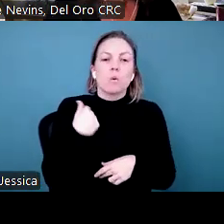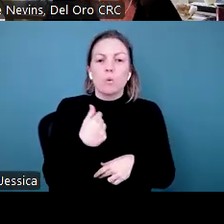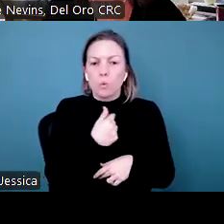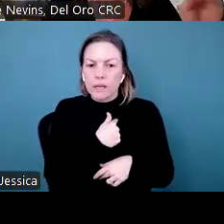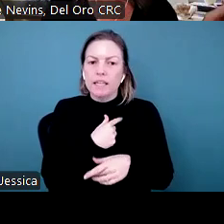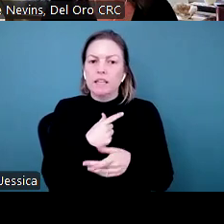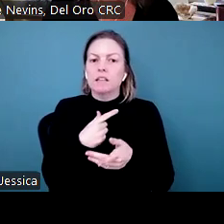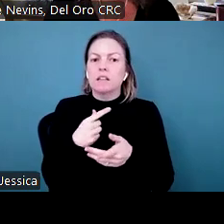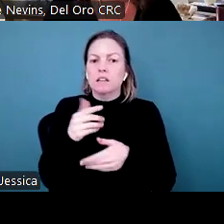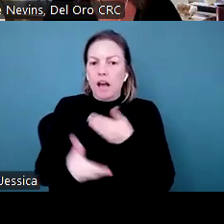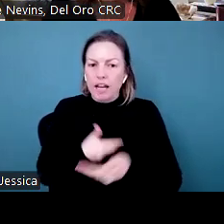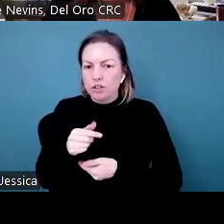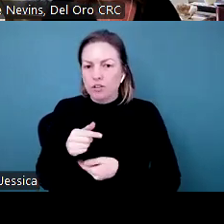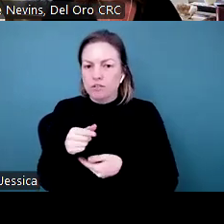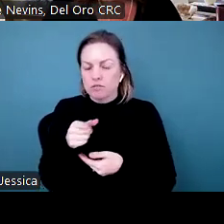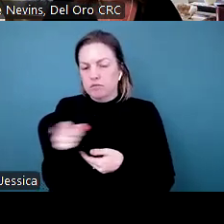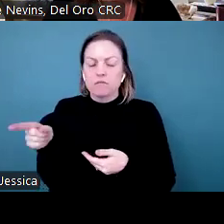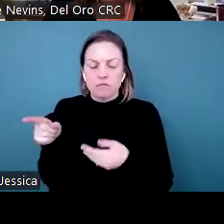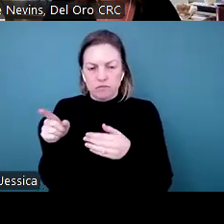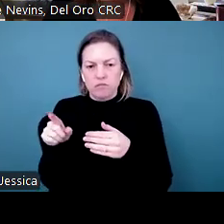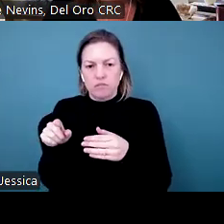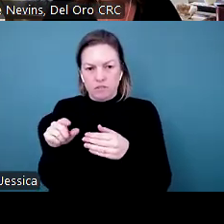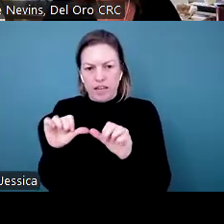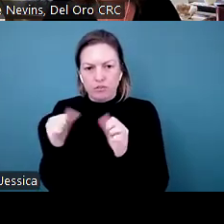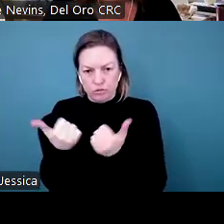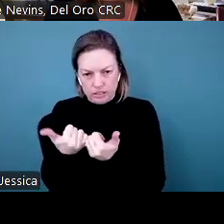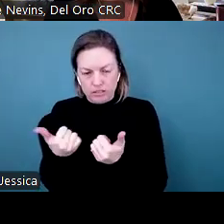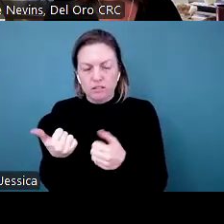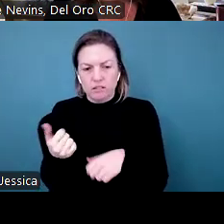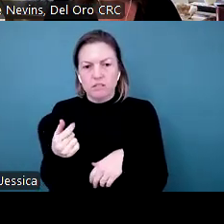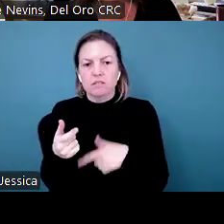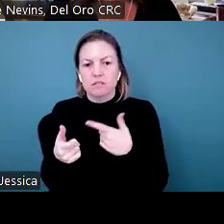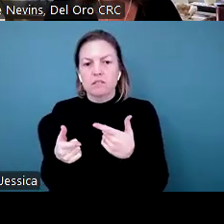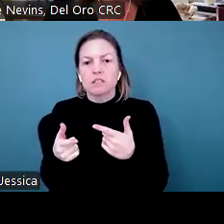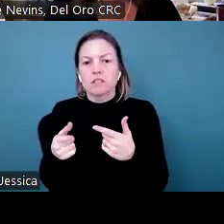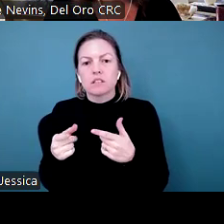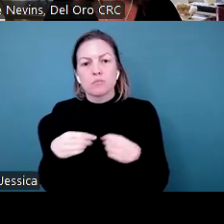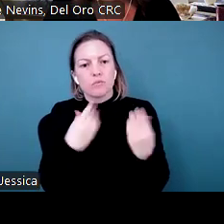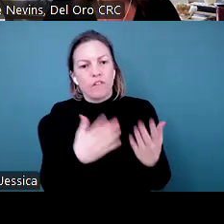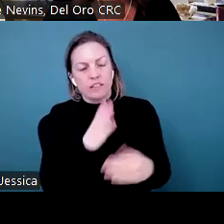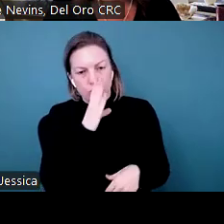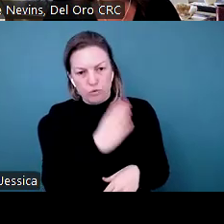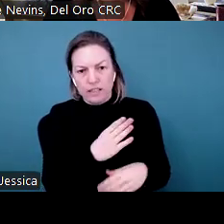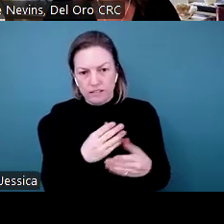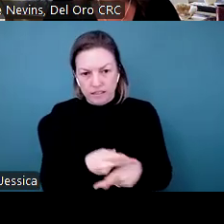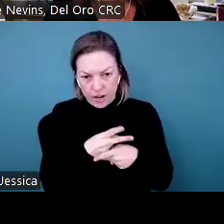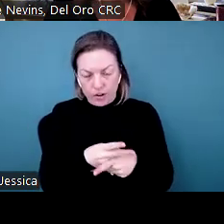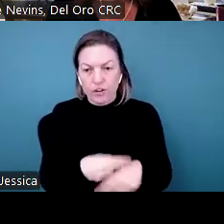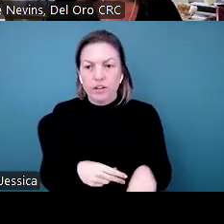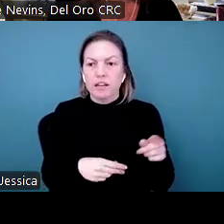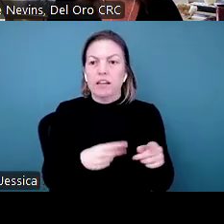community. Some of our sister agencies provide direct care, and the caregiver